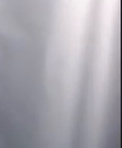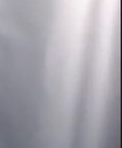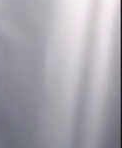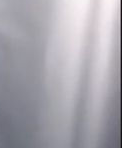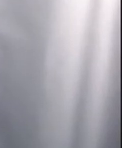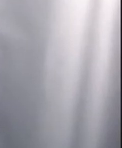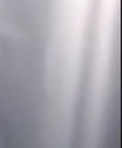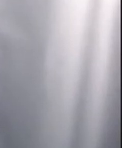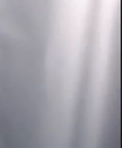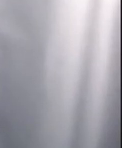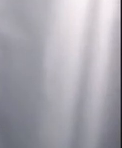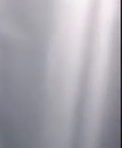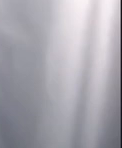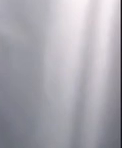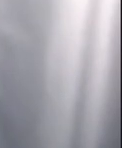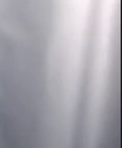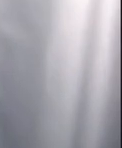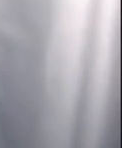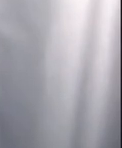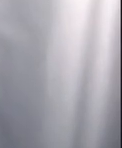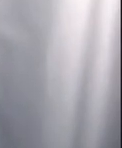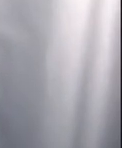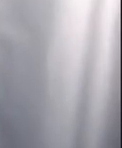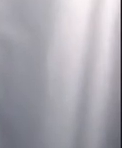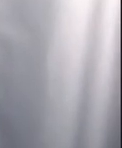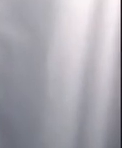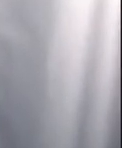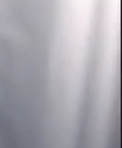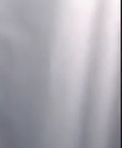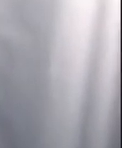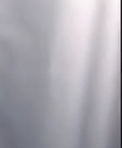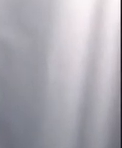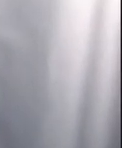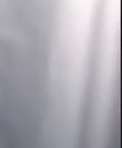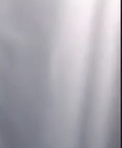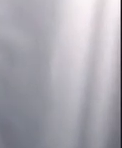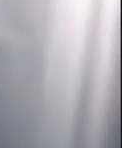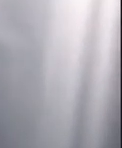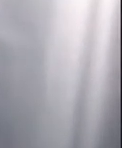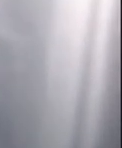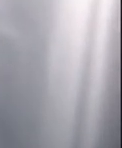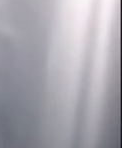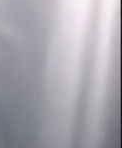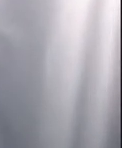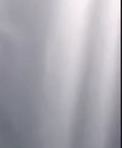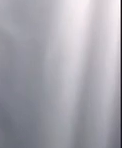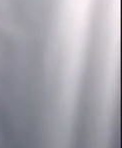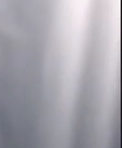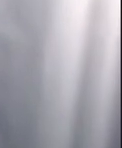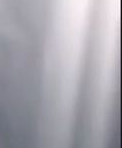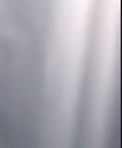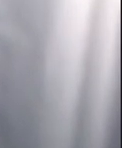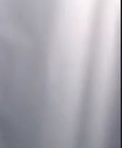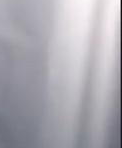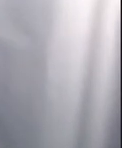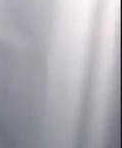older, I know. you may not say that we have a disability, but you still might have vision or hearing issues. It would. So Yes. in McAllen, it